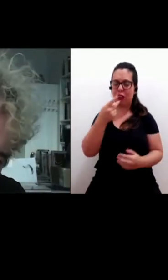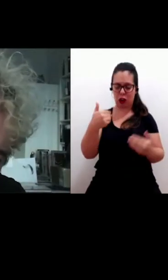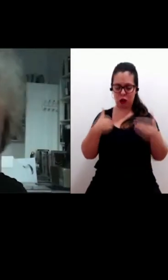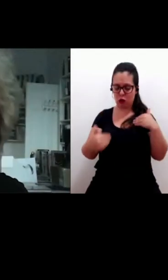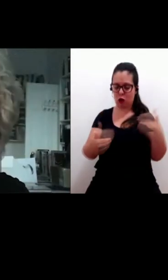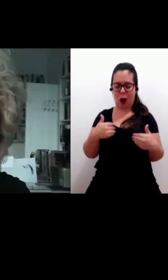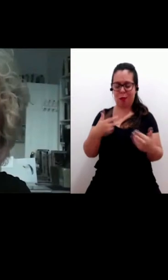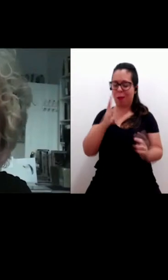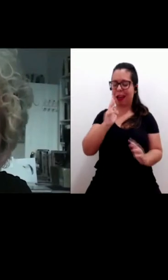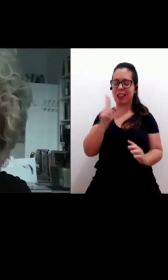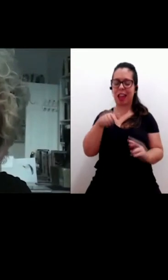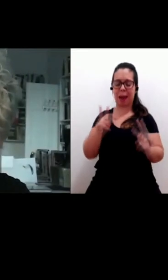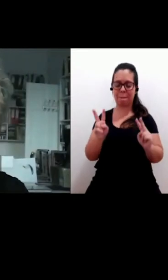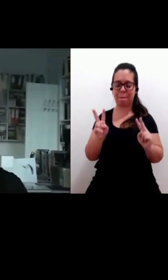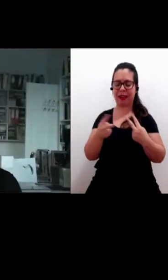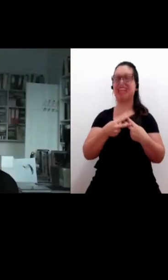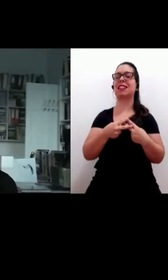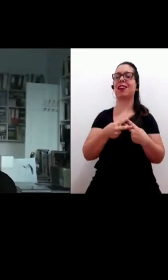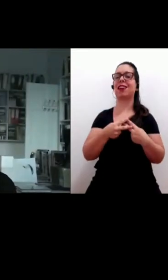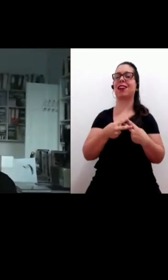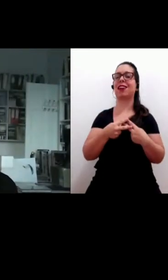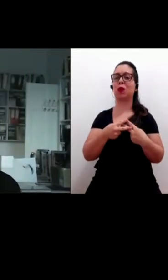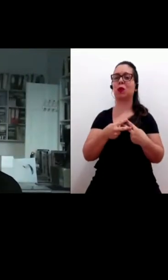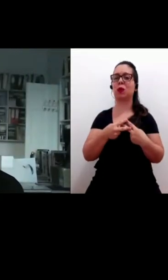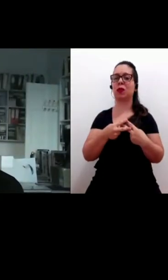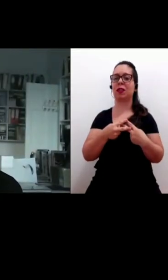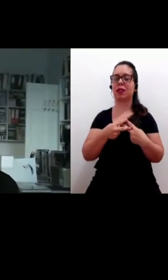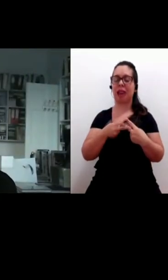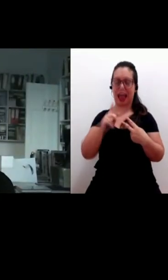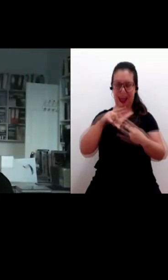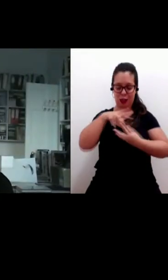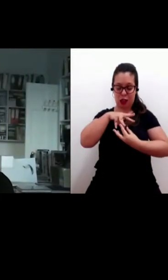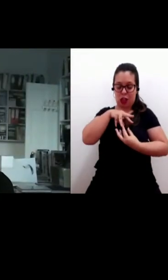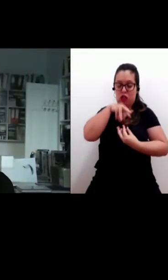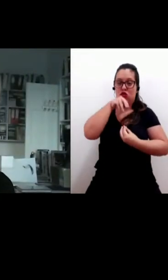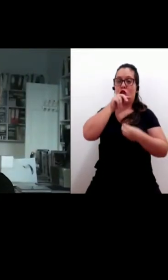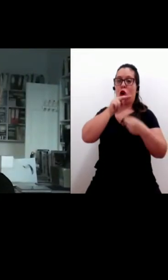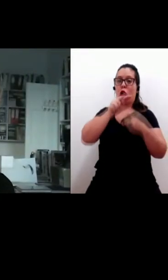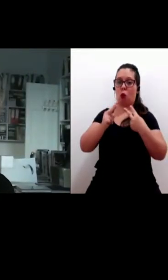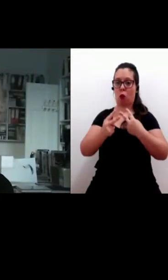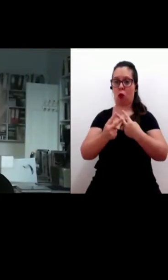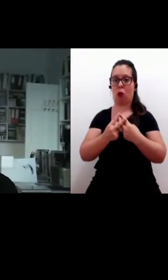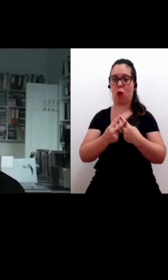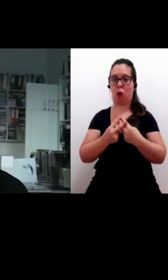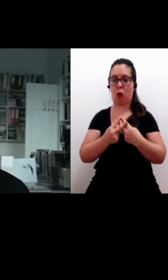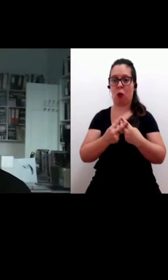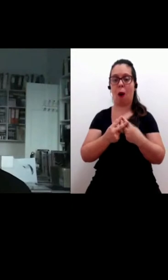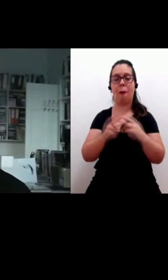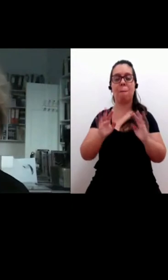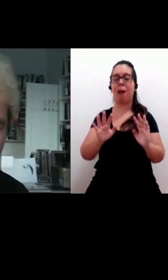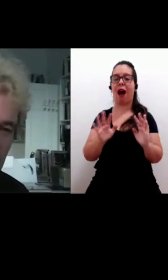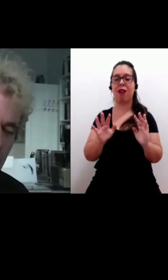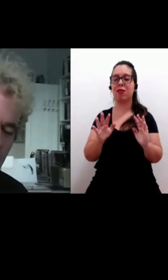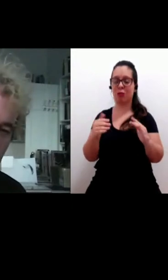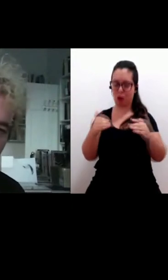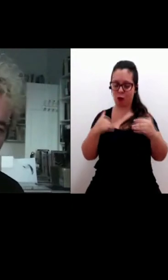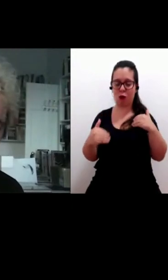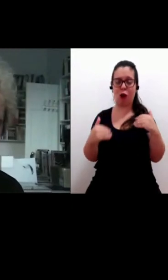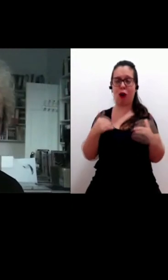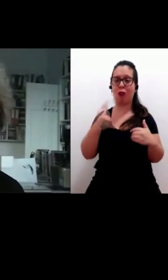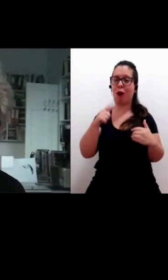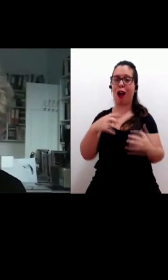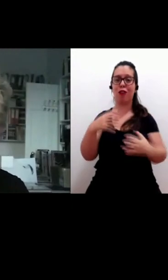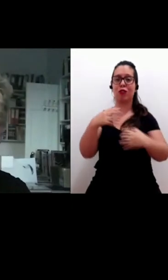some way, the prison house of the soul. But of course, the body is not. Our body, you know, is our way of losing